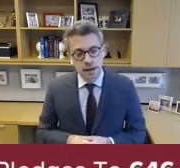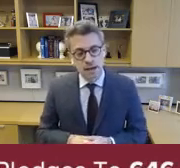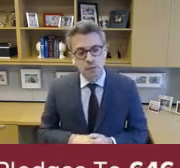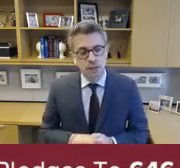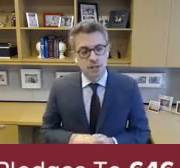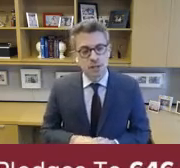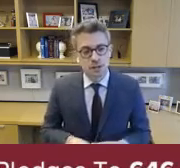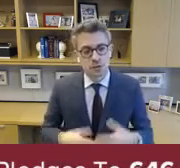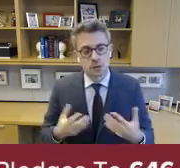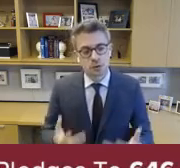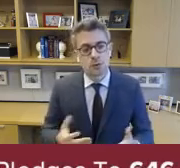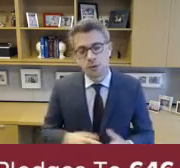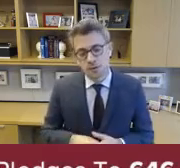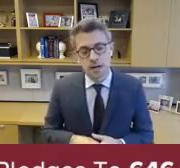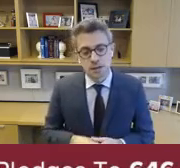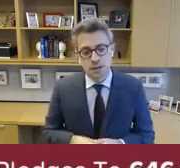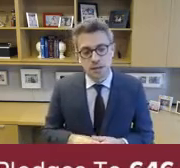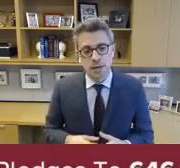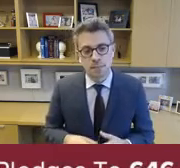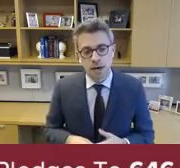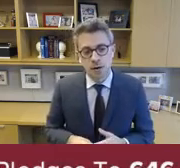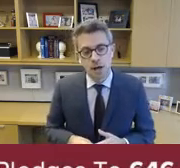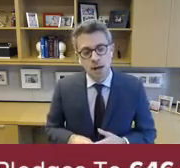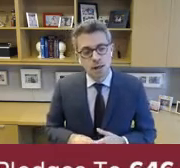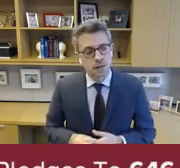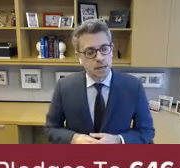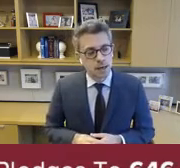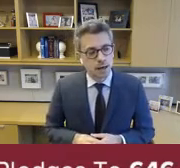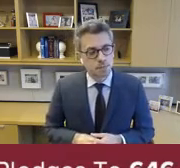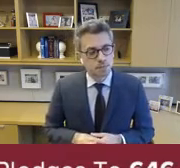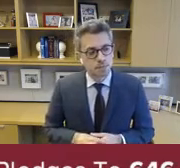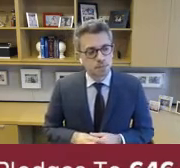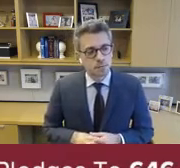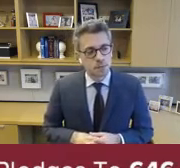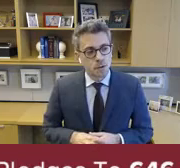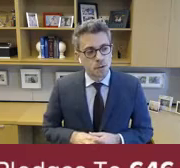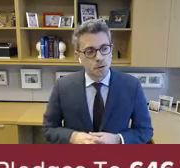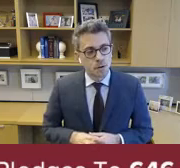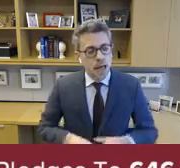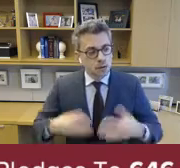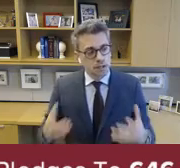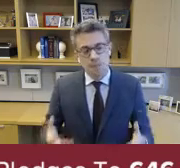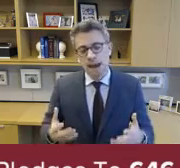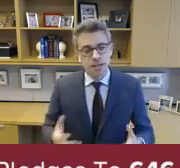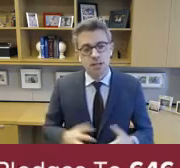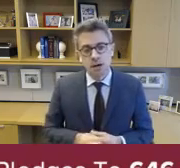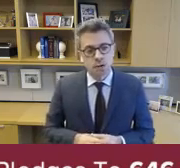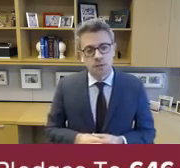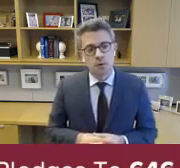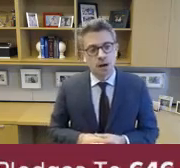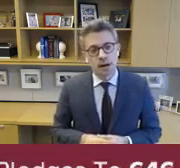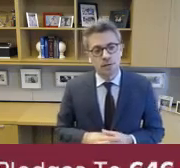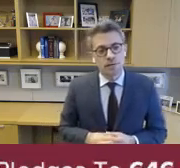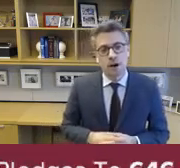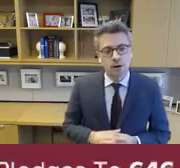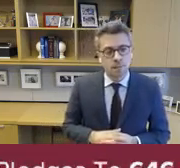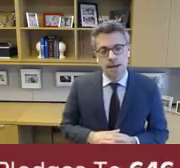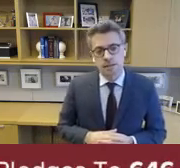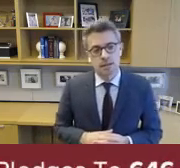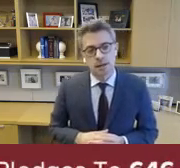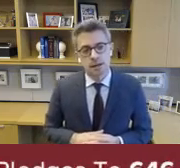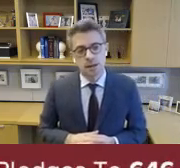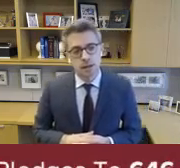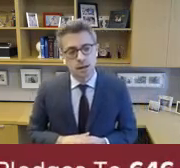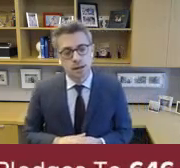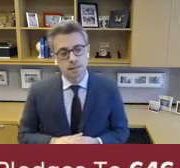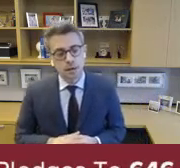any reason to contribute today, just think about how this past year just brought out the very